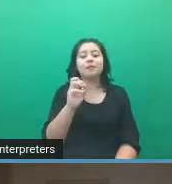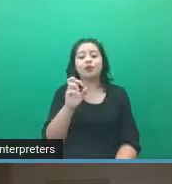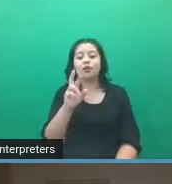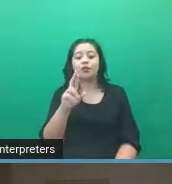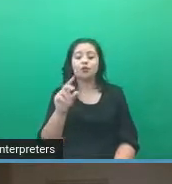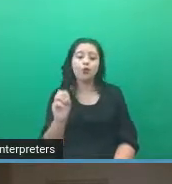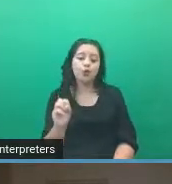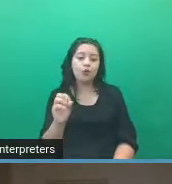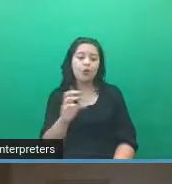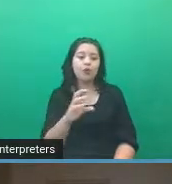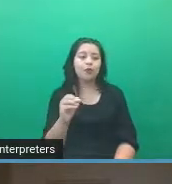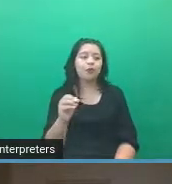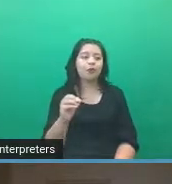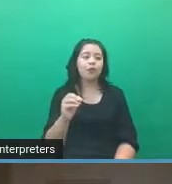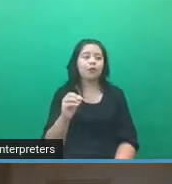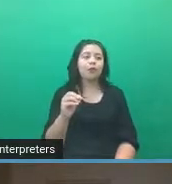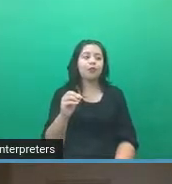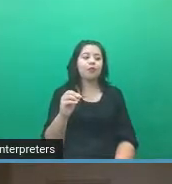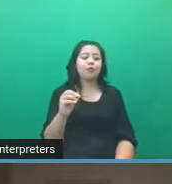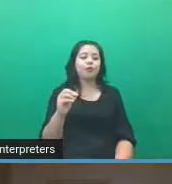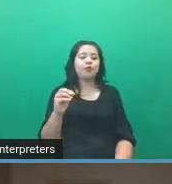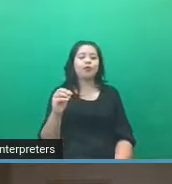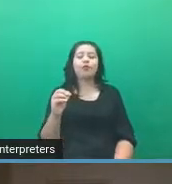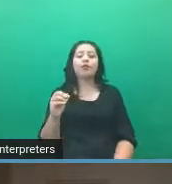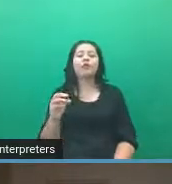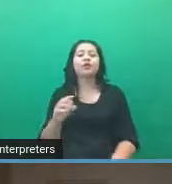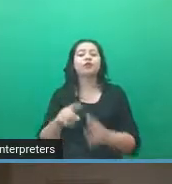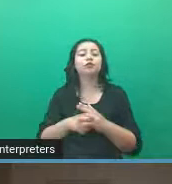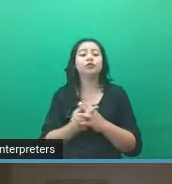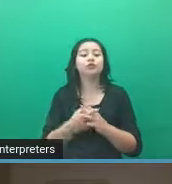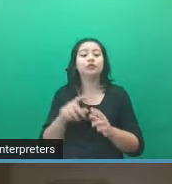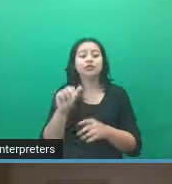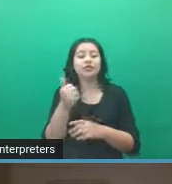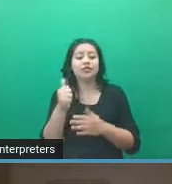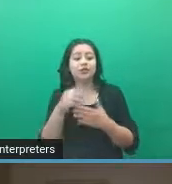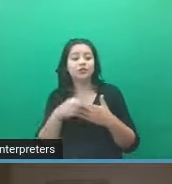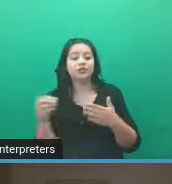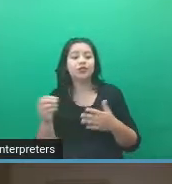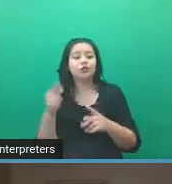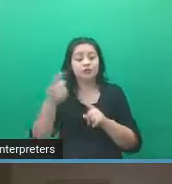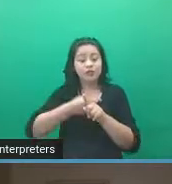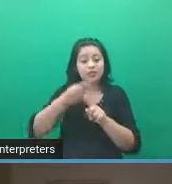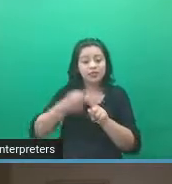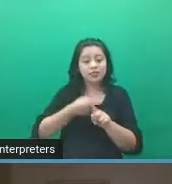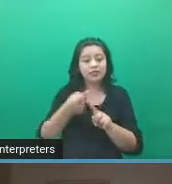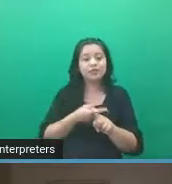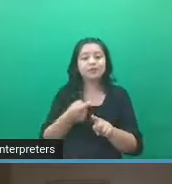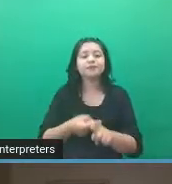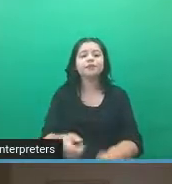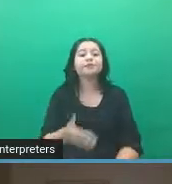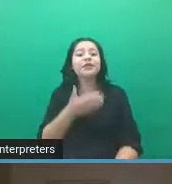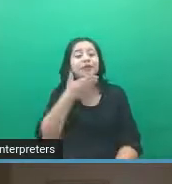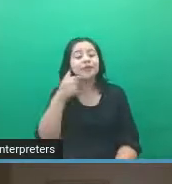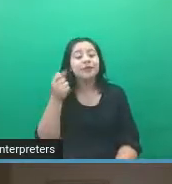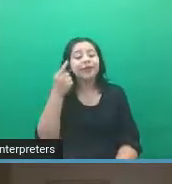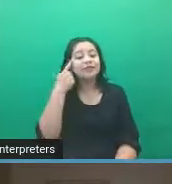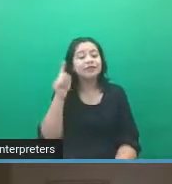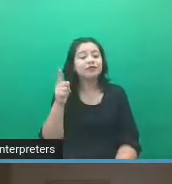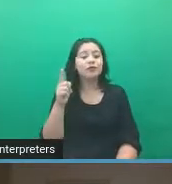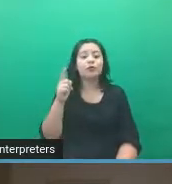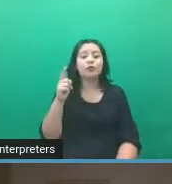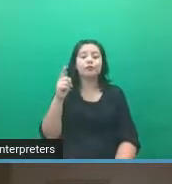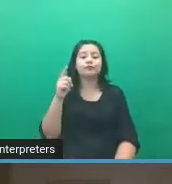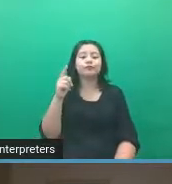has a free trial version and starts at $10 per month. It is best for creative industries such